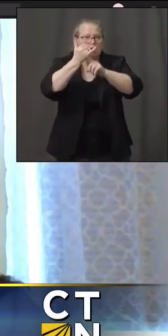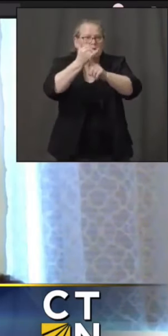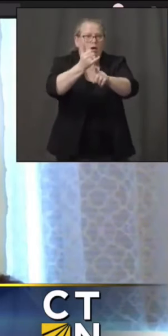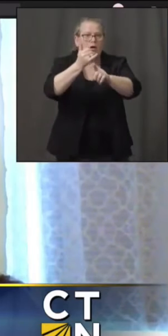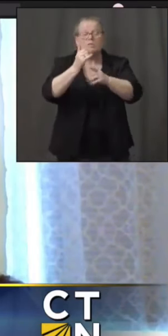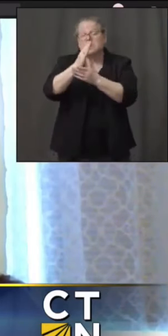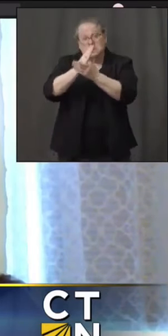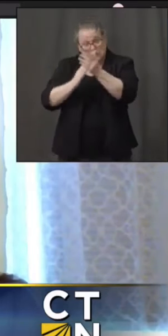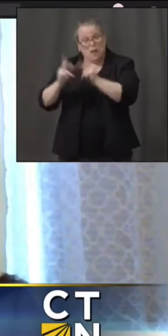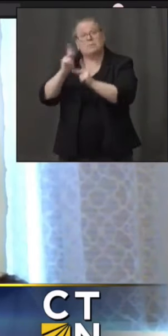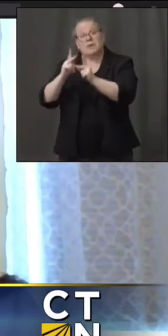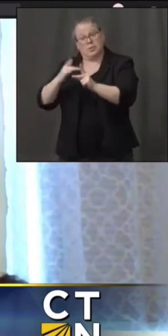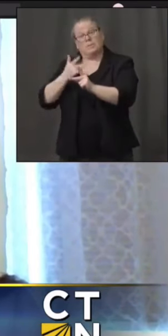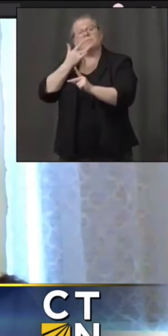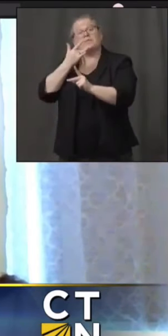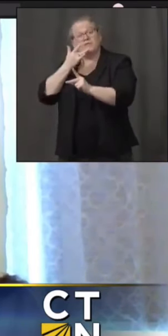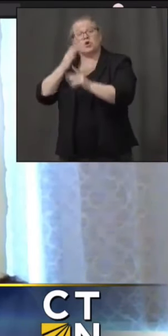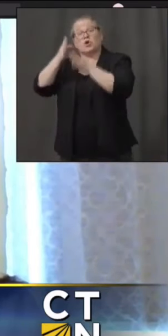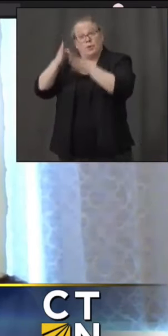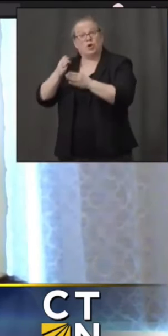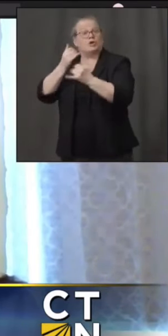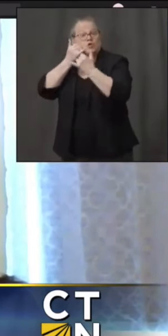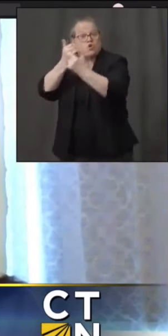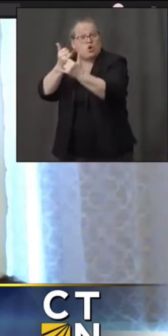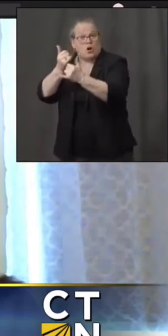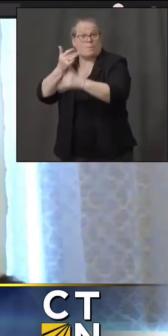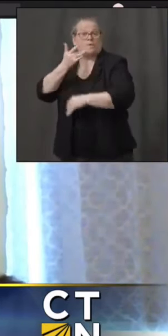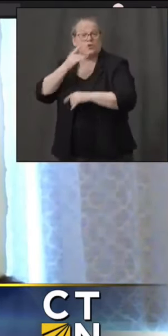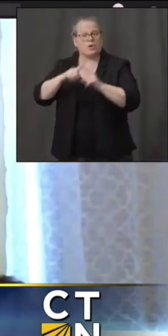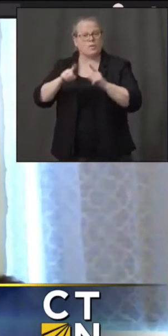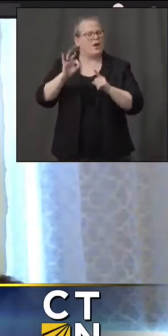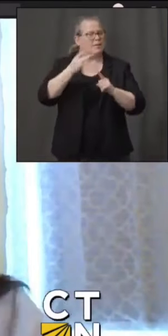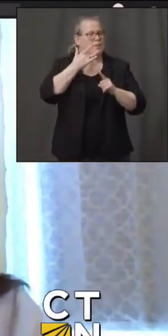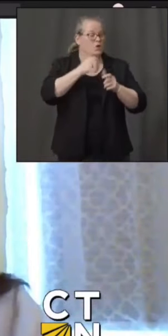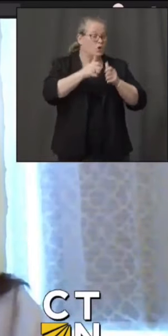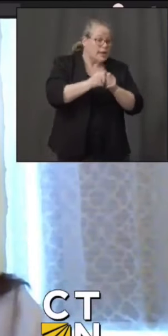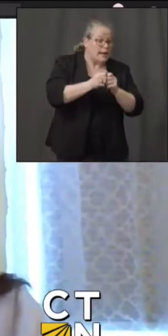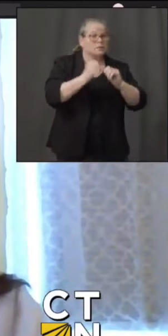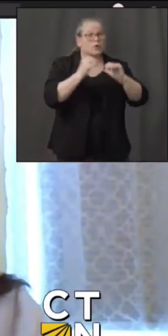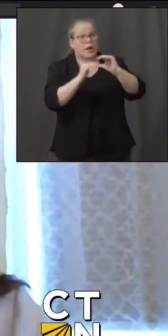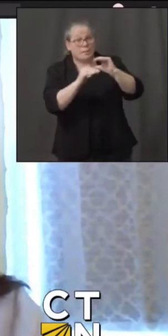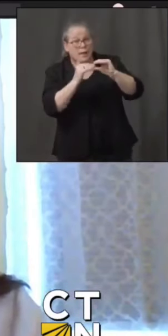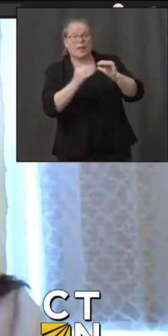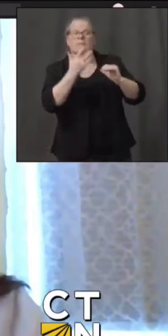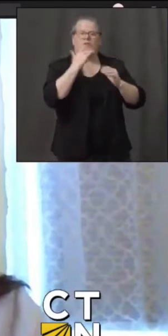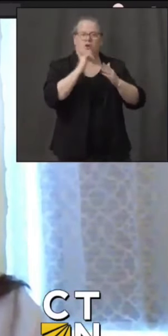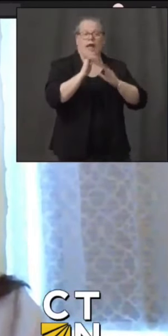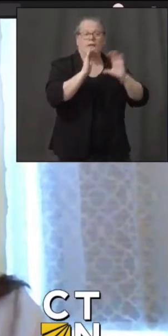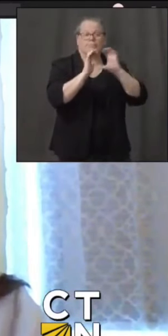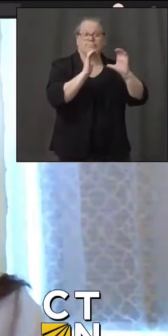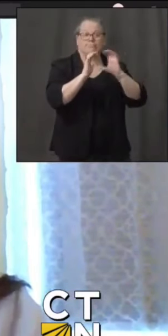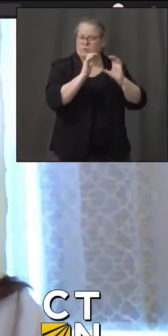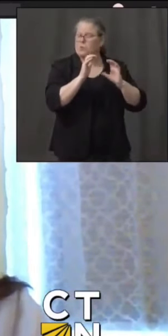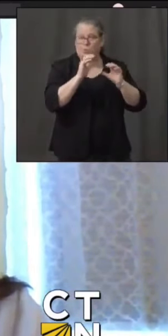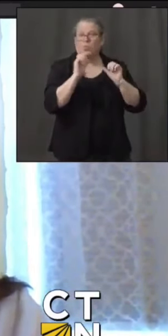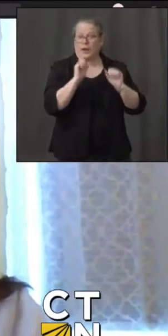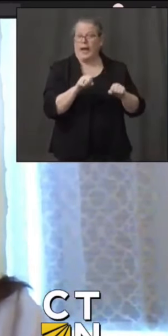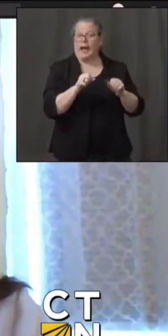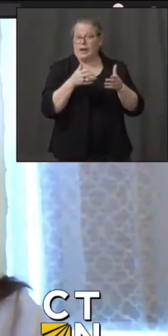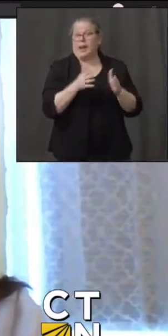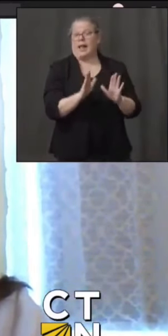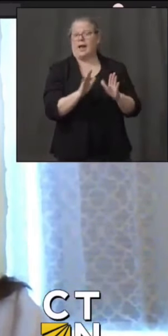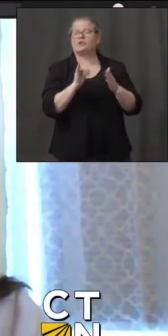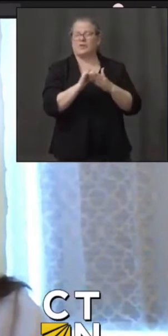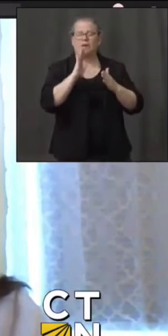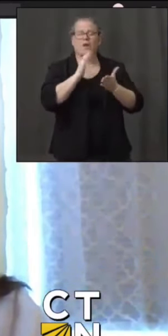live person. But for individuals that are comfortable receiving text or an email, that will help to increase the load of people that we